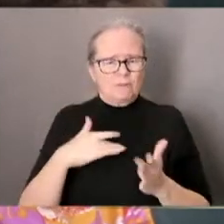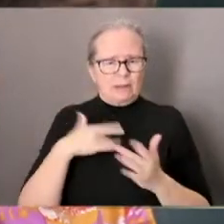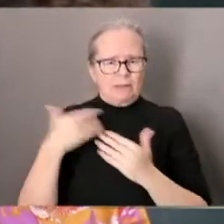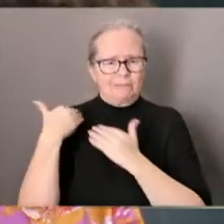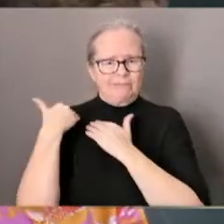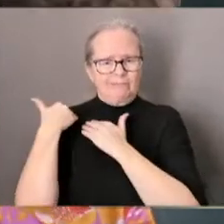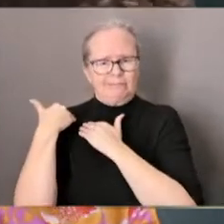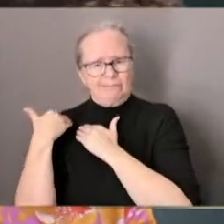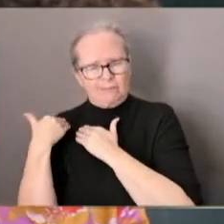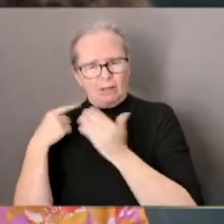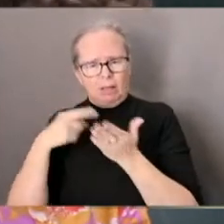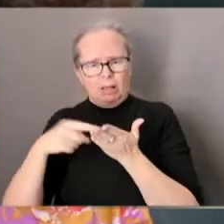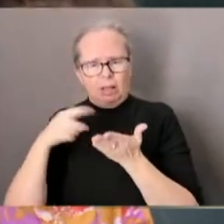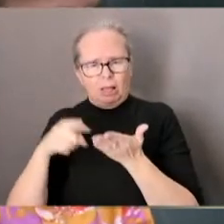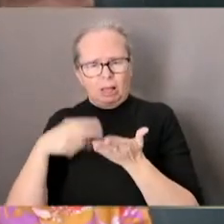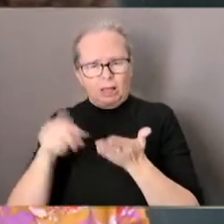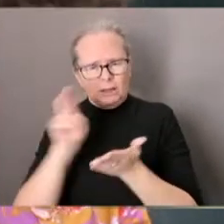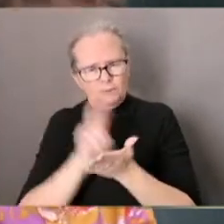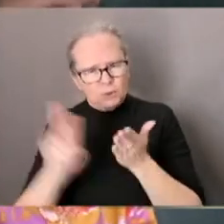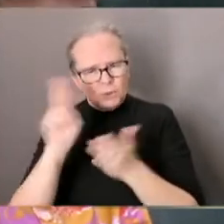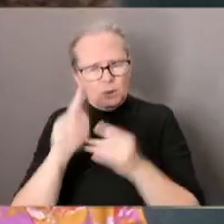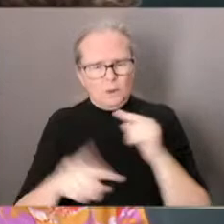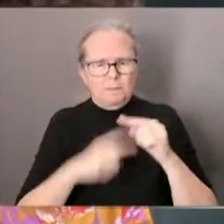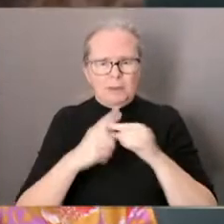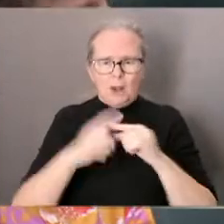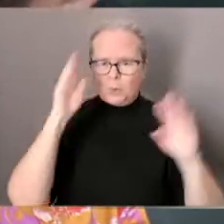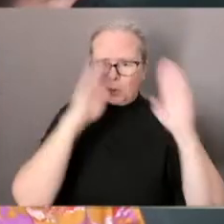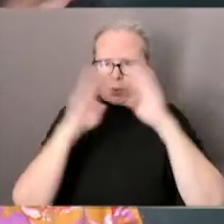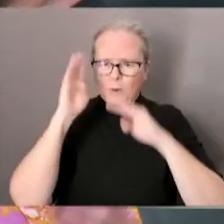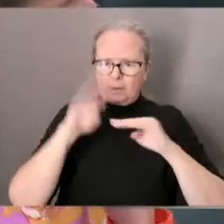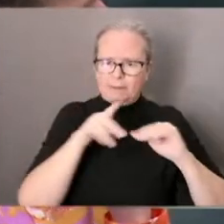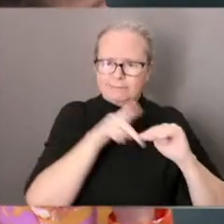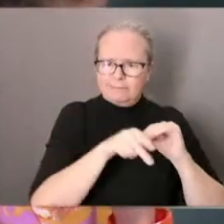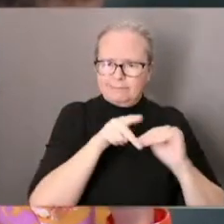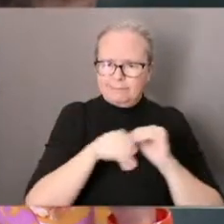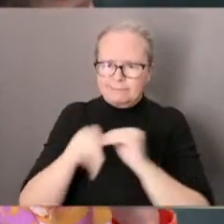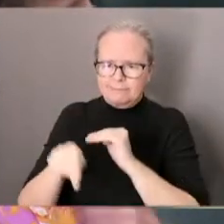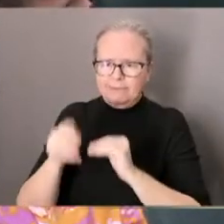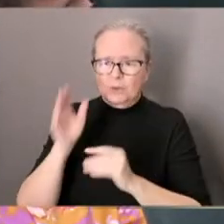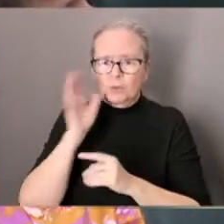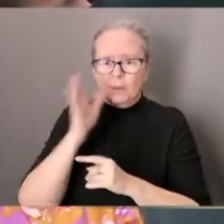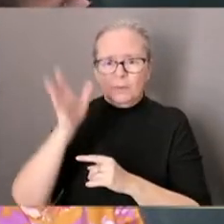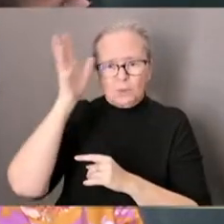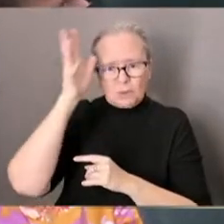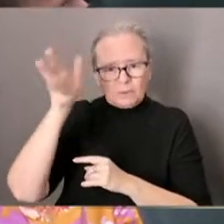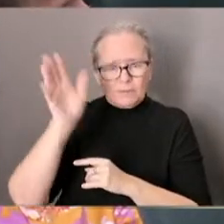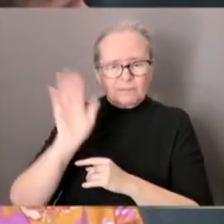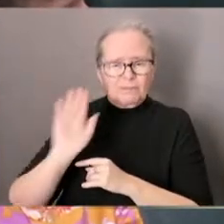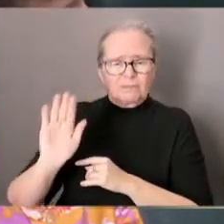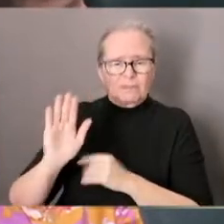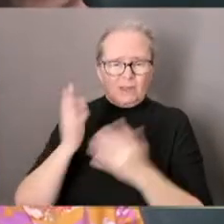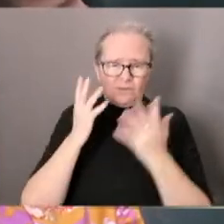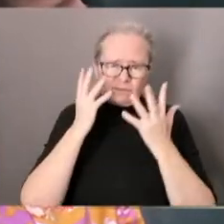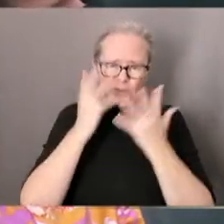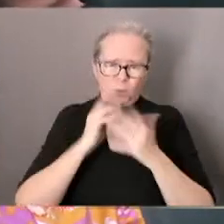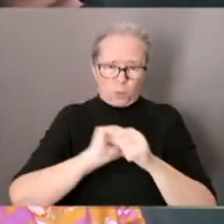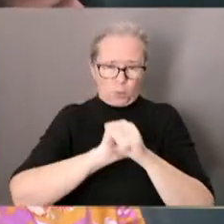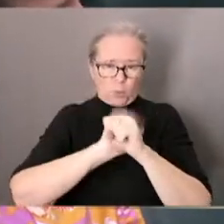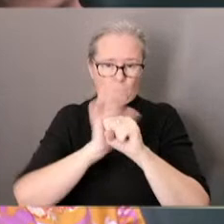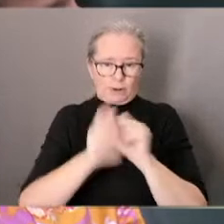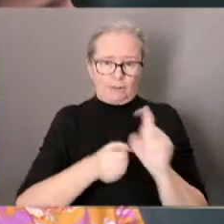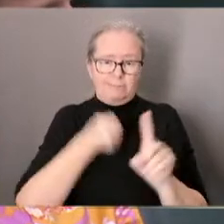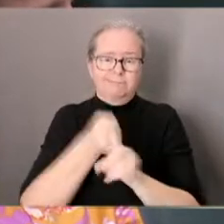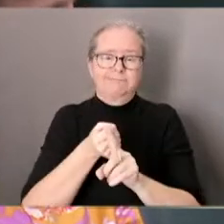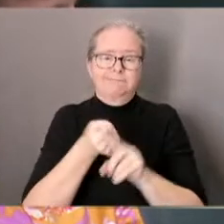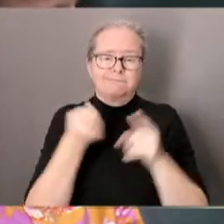grandparents anti-asian hate unfortunately has been on the rise since the pandemic surveys indicate that we each have Chinese neighbors